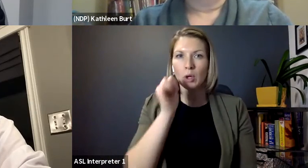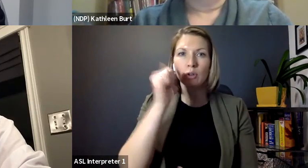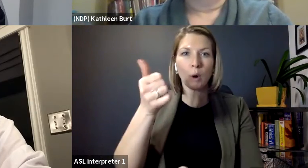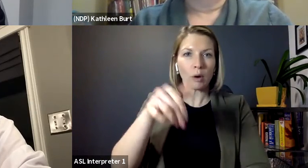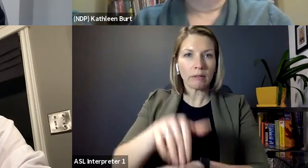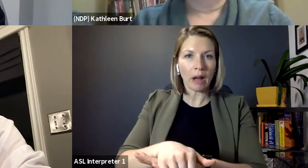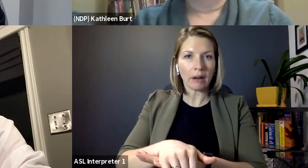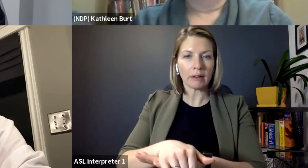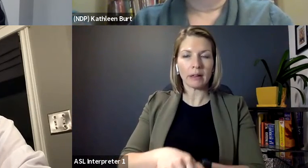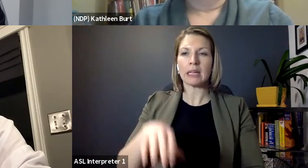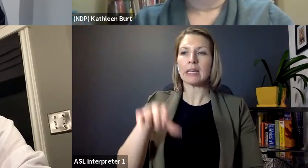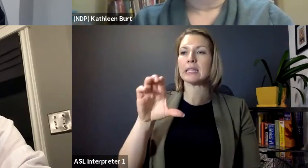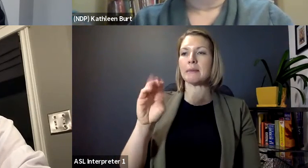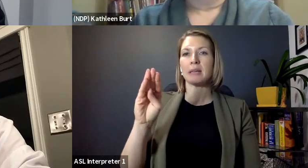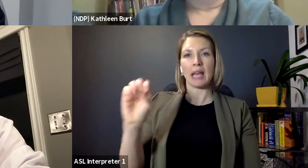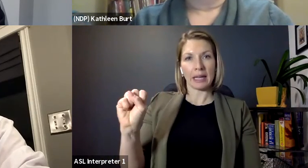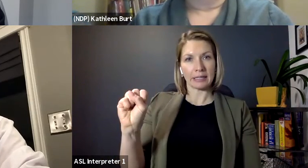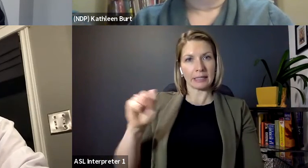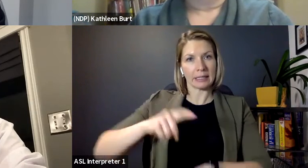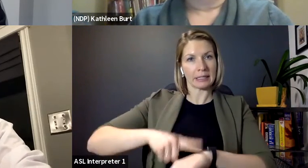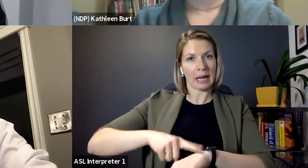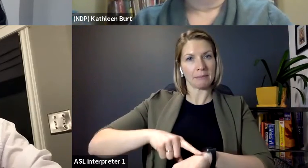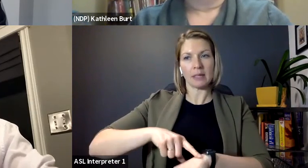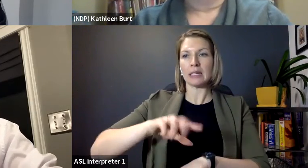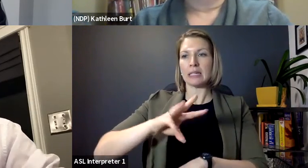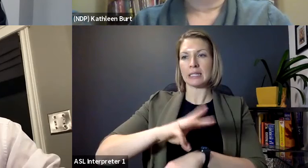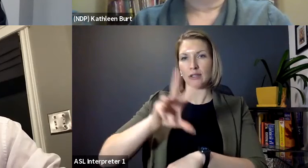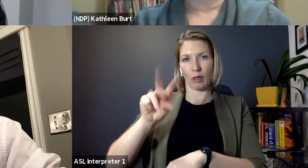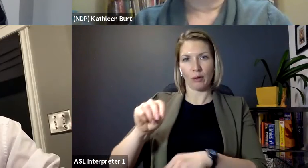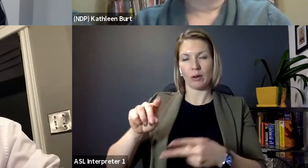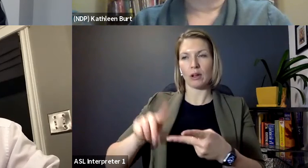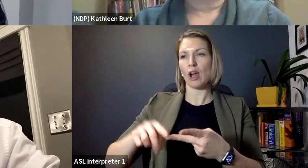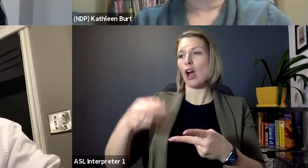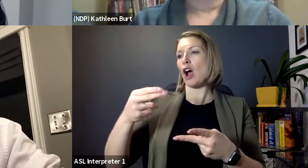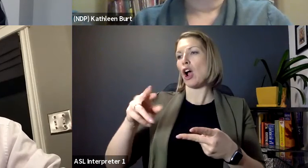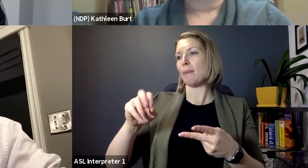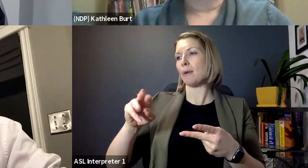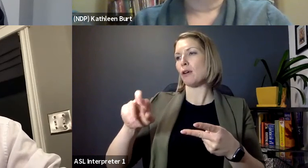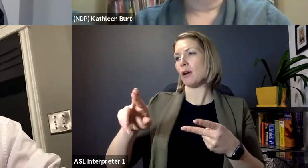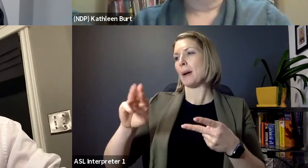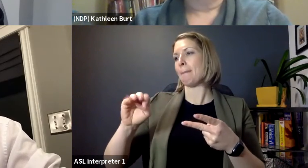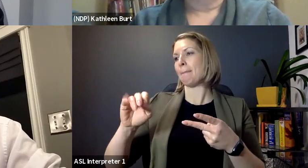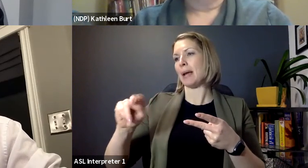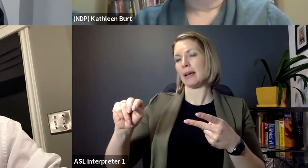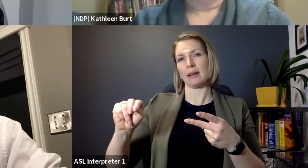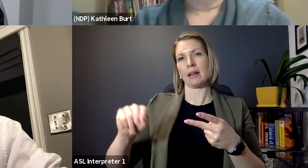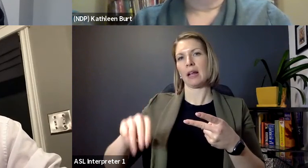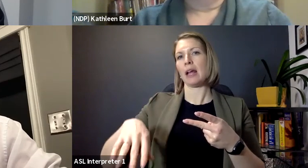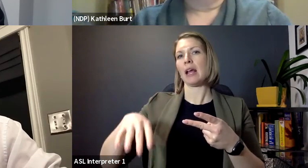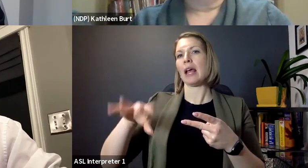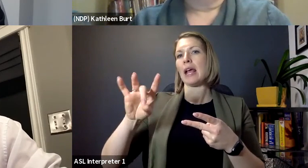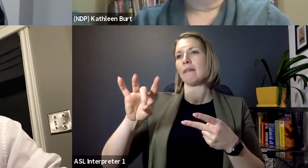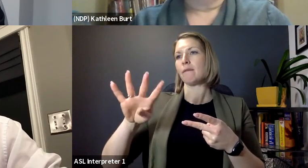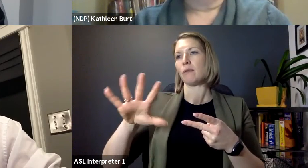candidates from Conception Bay South District at 6:30 p.m. and the Harbor Main District at 8:45 p.m. Each forum will be